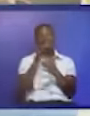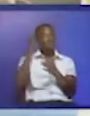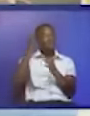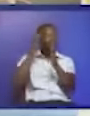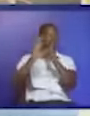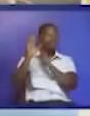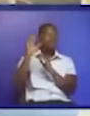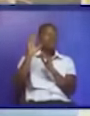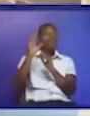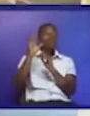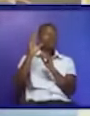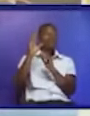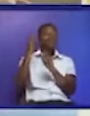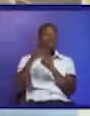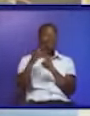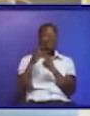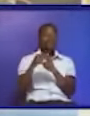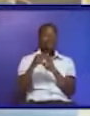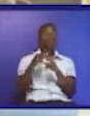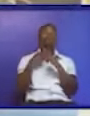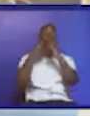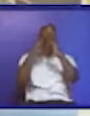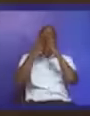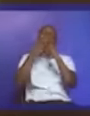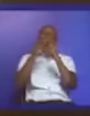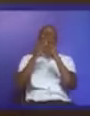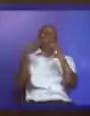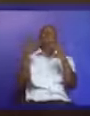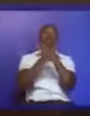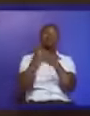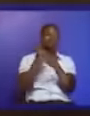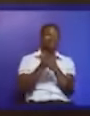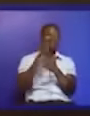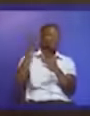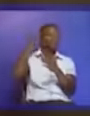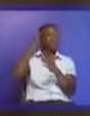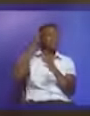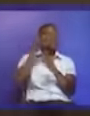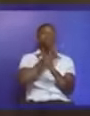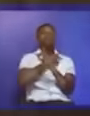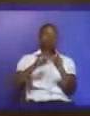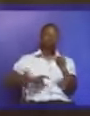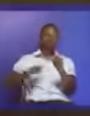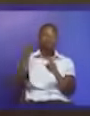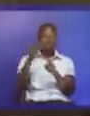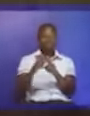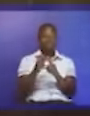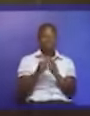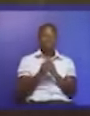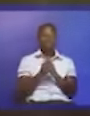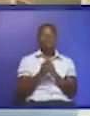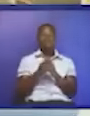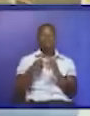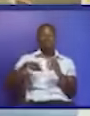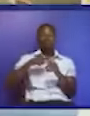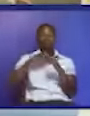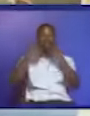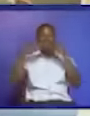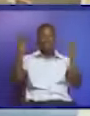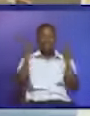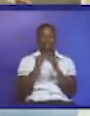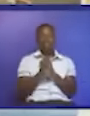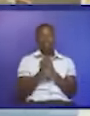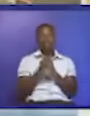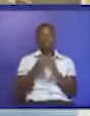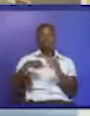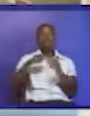Lord. One more time, shout it. Say, Ghana, hear the word of the Lord. We declare and